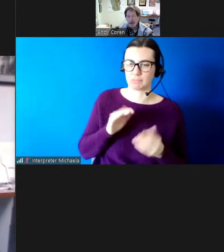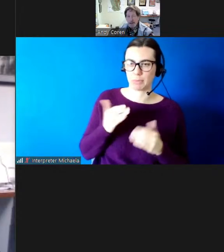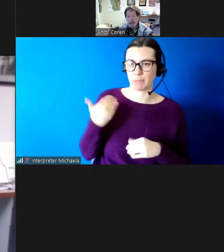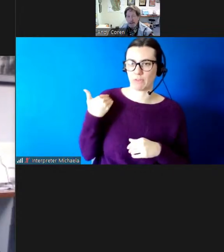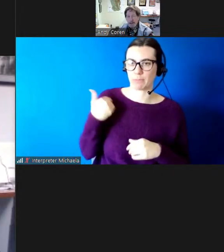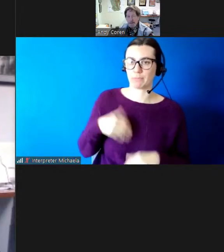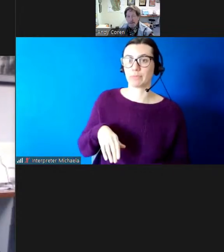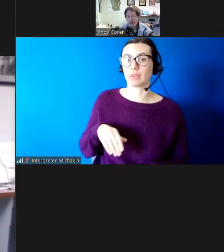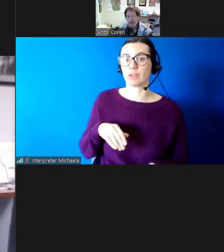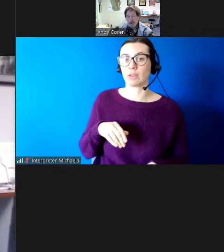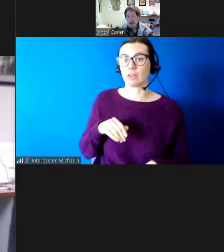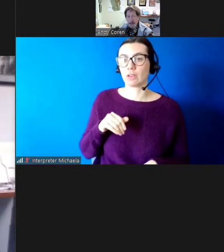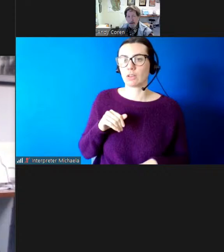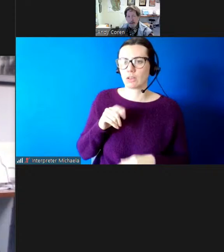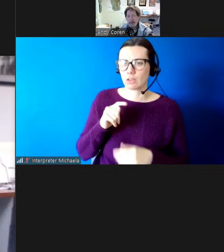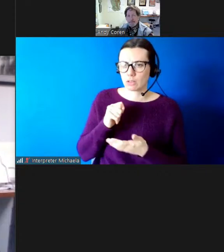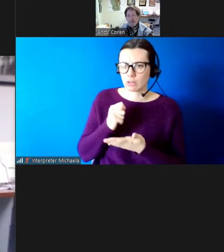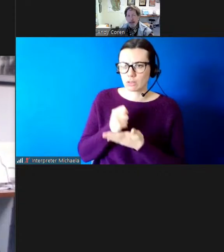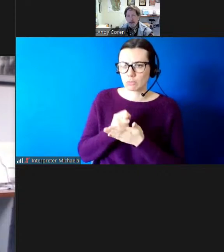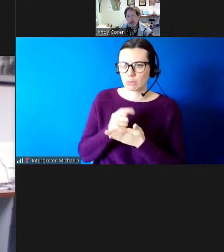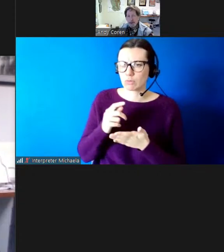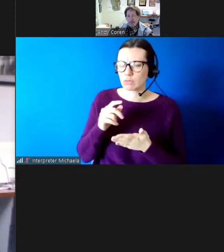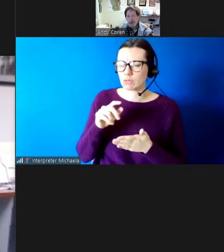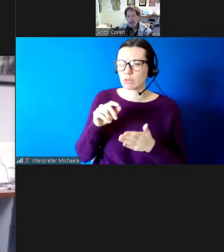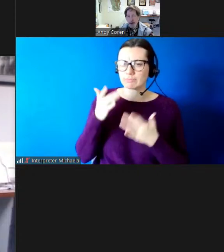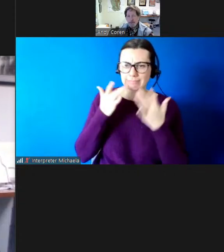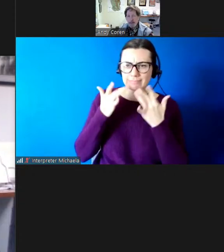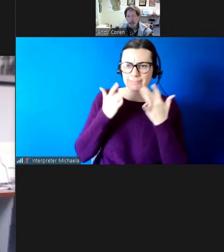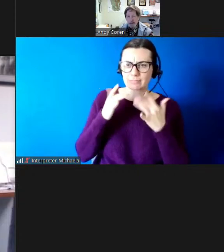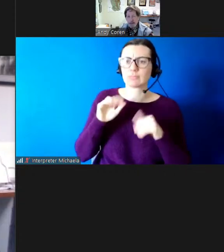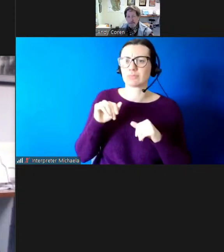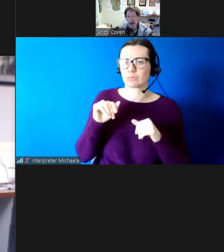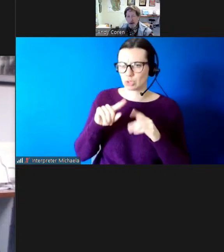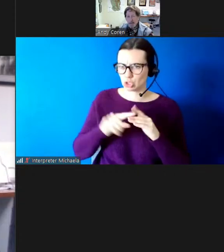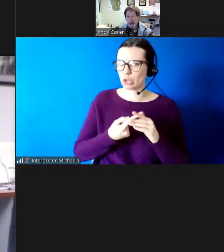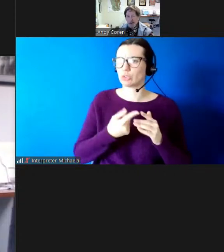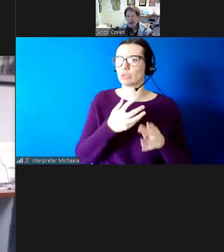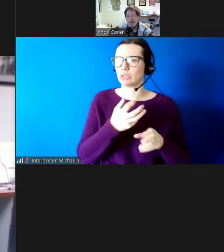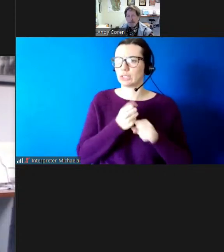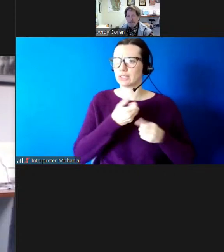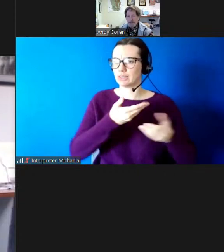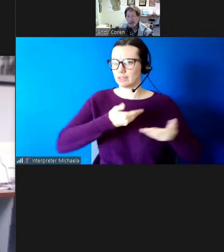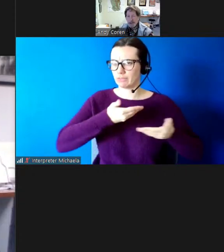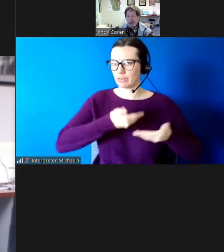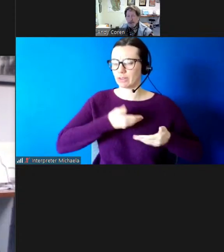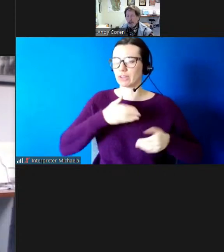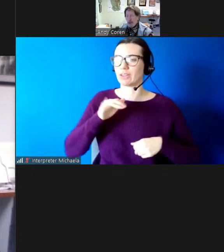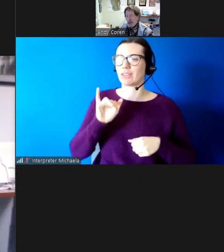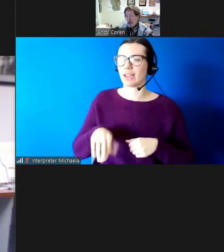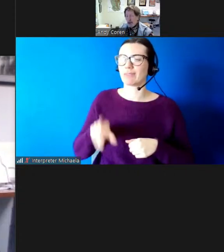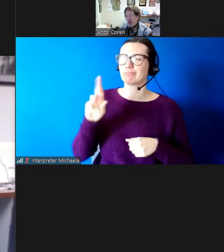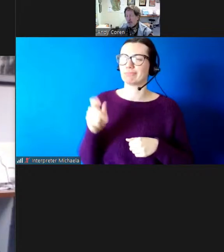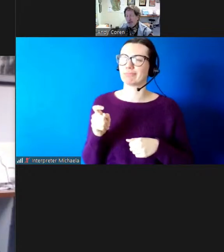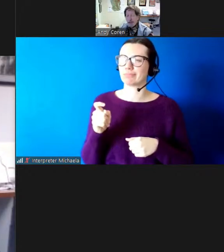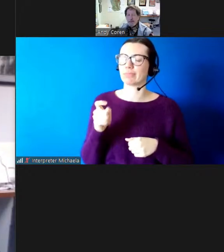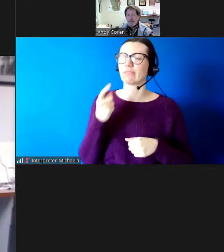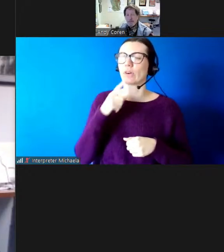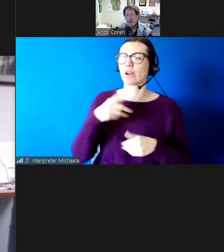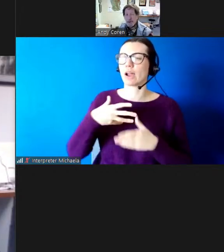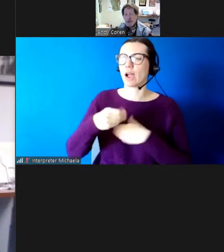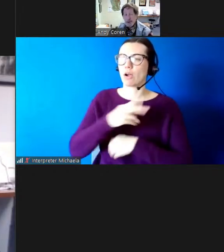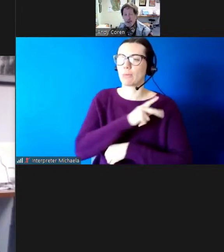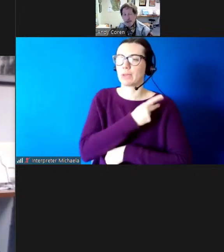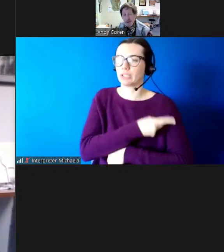we've started to get deliveries of them to the county. These are prescribed as for outpatients by physicians who need to